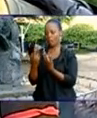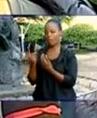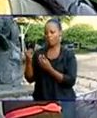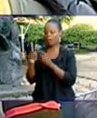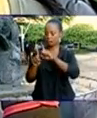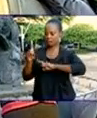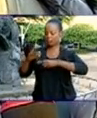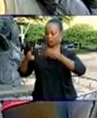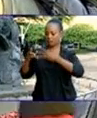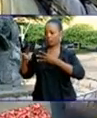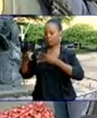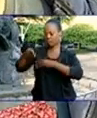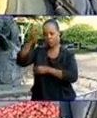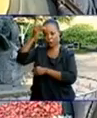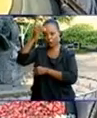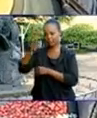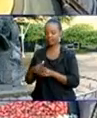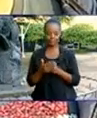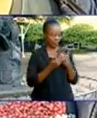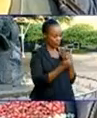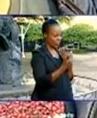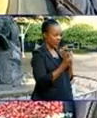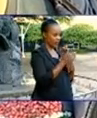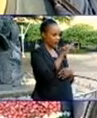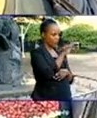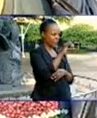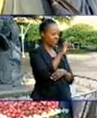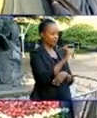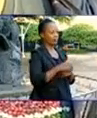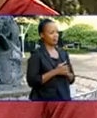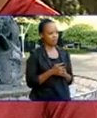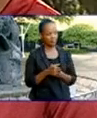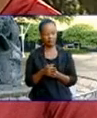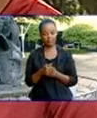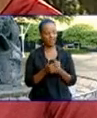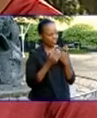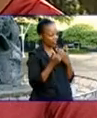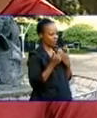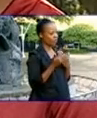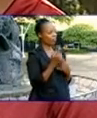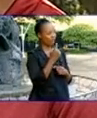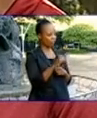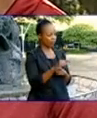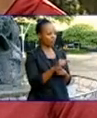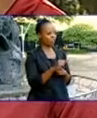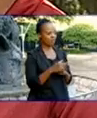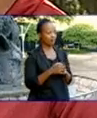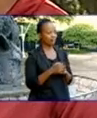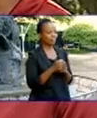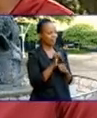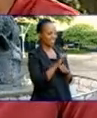great success for you to be here at this Indaba. Thank you very much, Leanne. Good. Thank you very much, Leanne, for having me. Sharp.